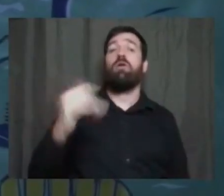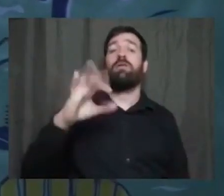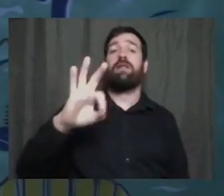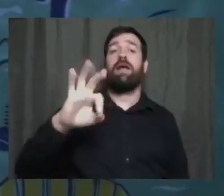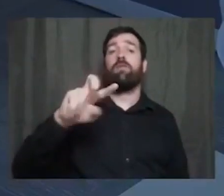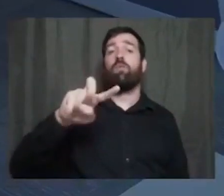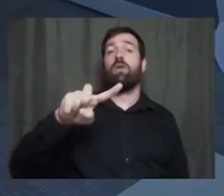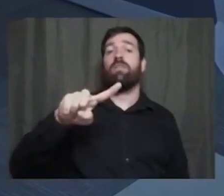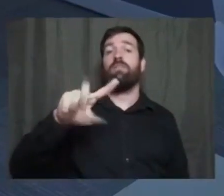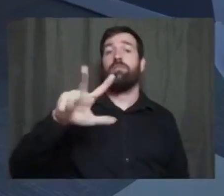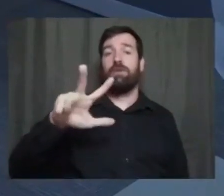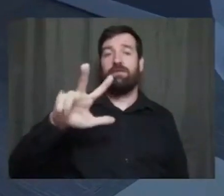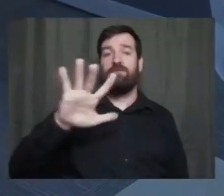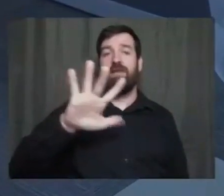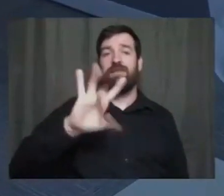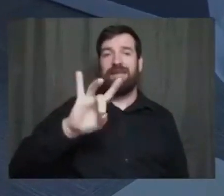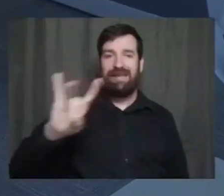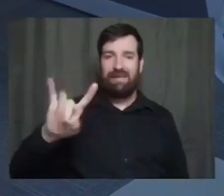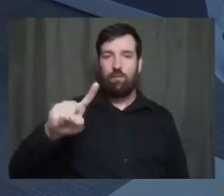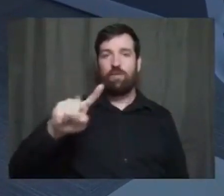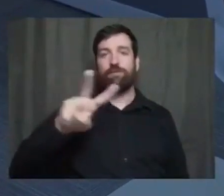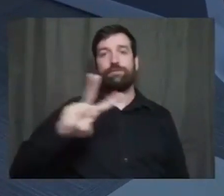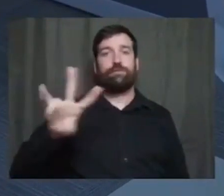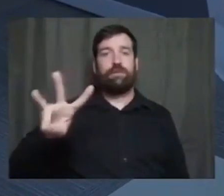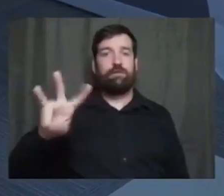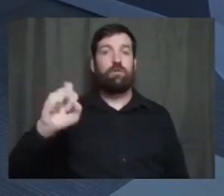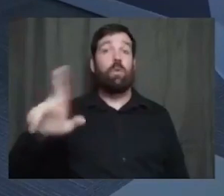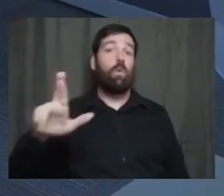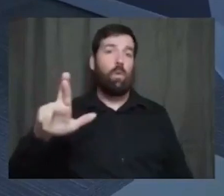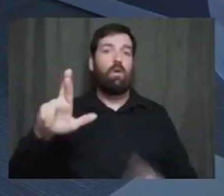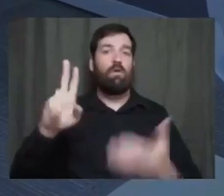913-588-1227 to schedule an appointment, or log on to